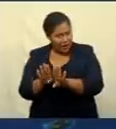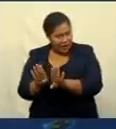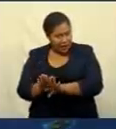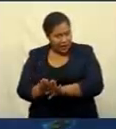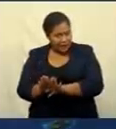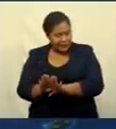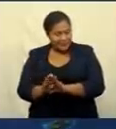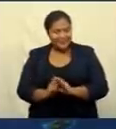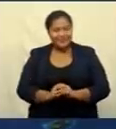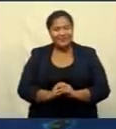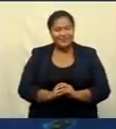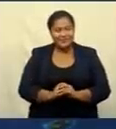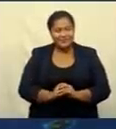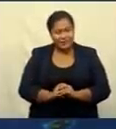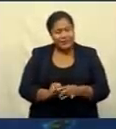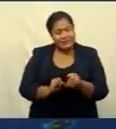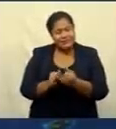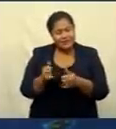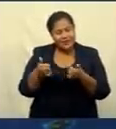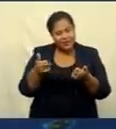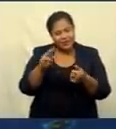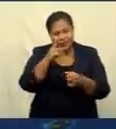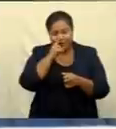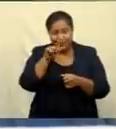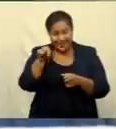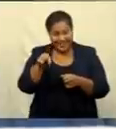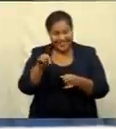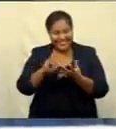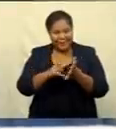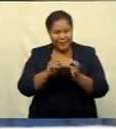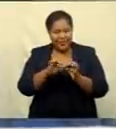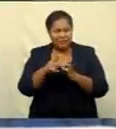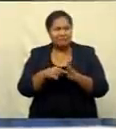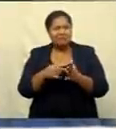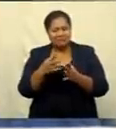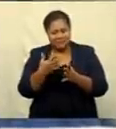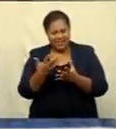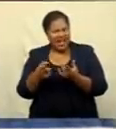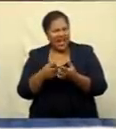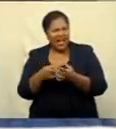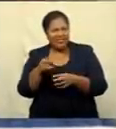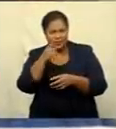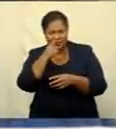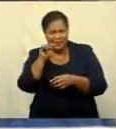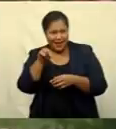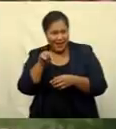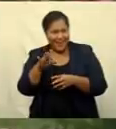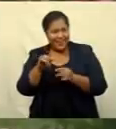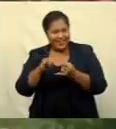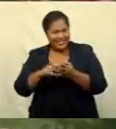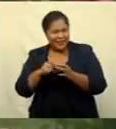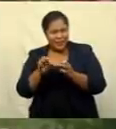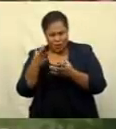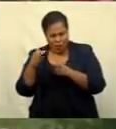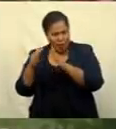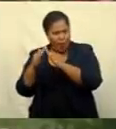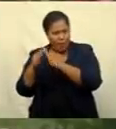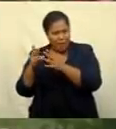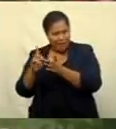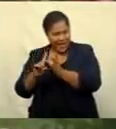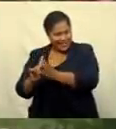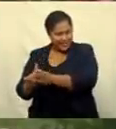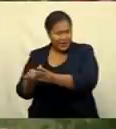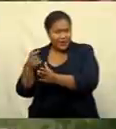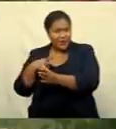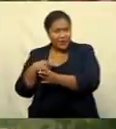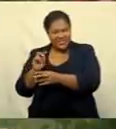is very good for the people of Sambeto. There's also a number of villages in Sambeto that are under home isolation as their